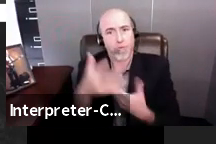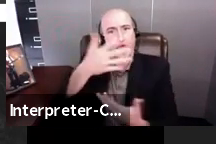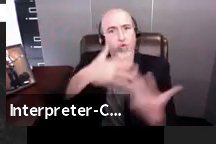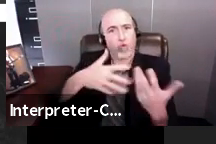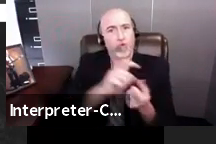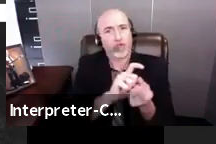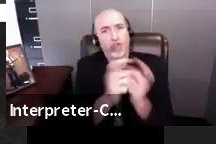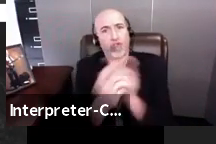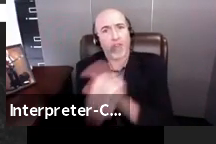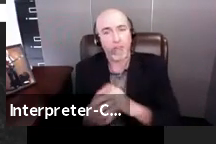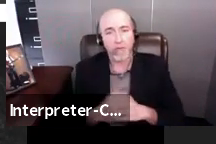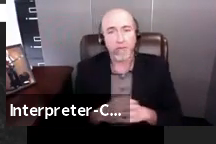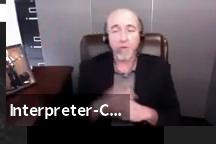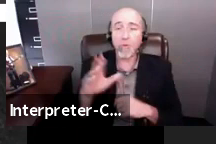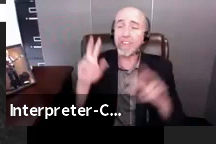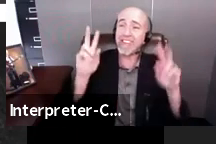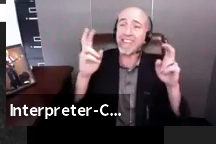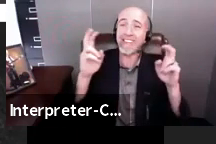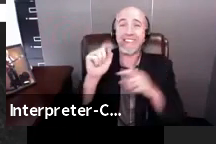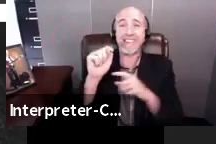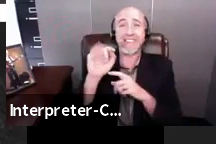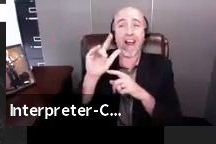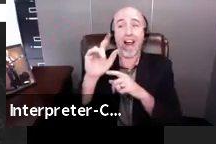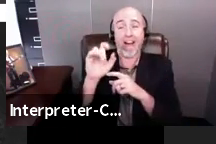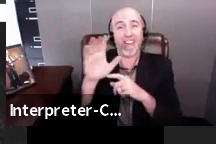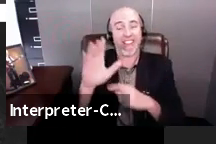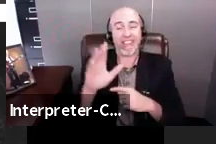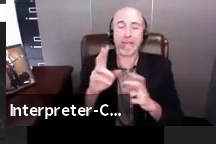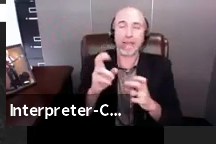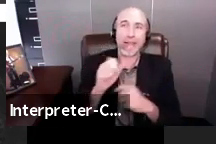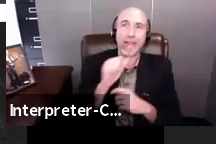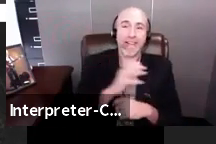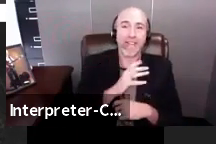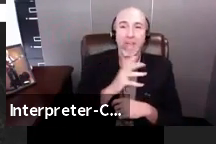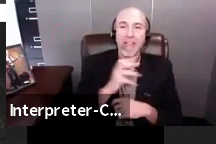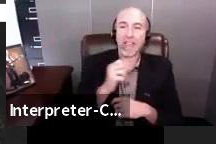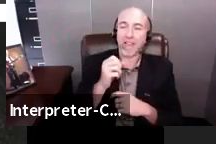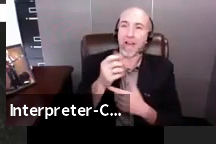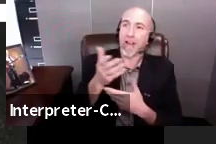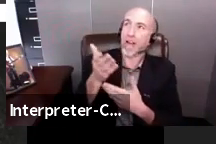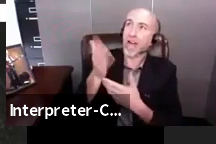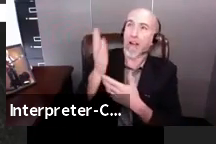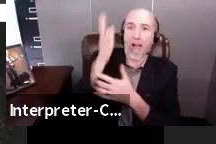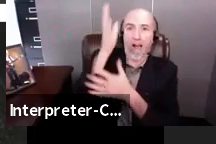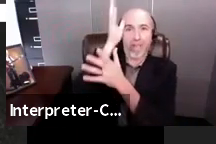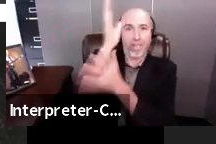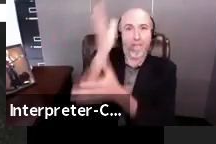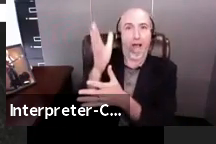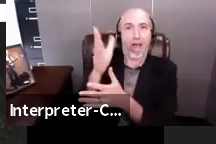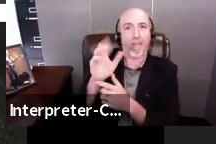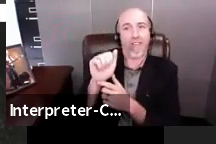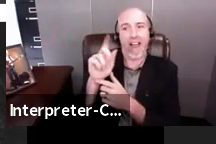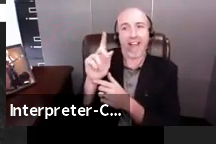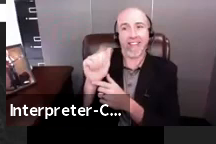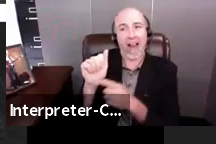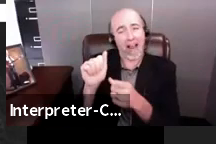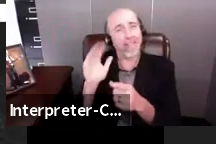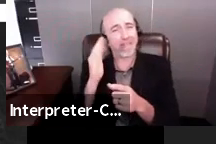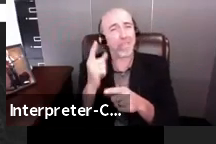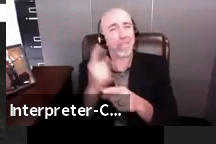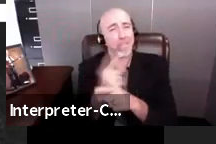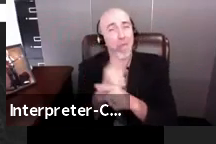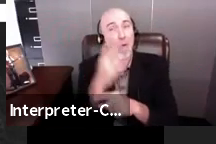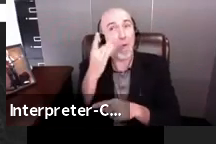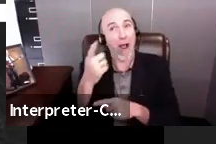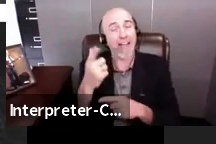titles, Bob's informal title related to the ADA is Godfather of the ADA, which seems appropriate given that he's originally